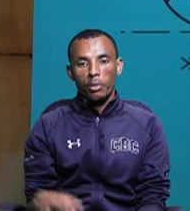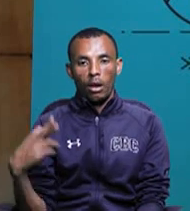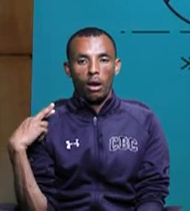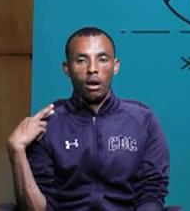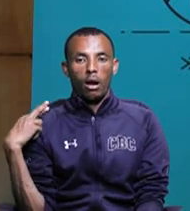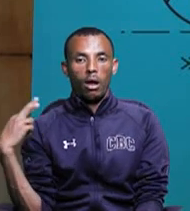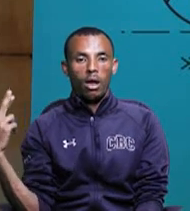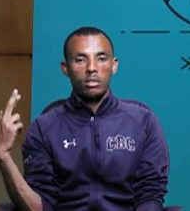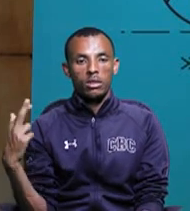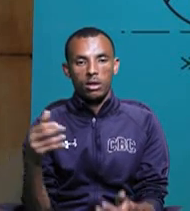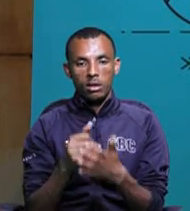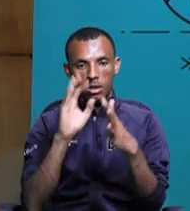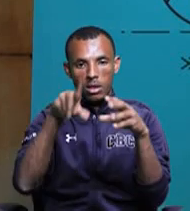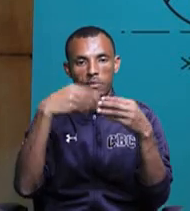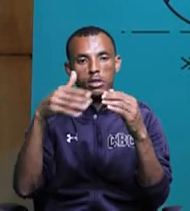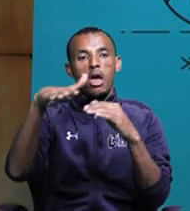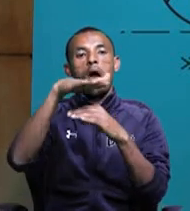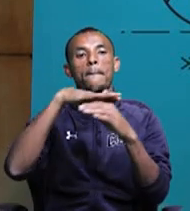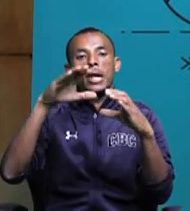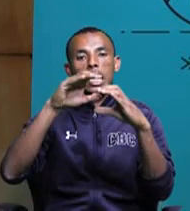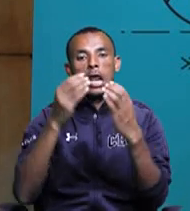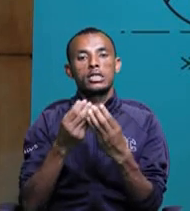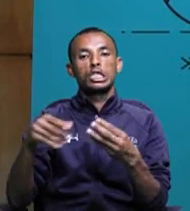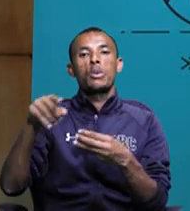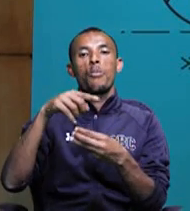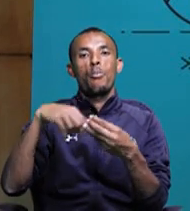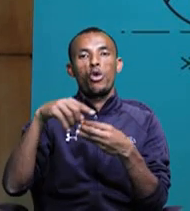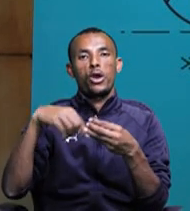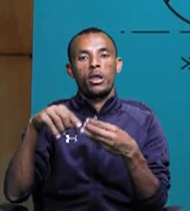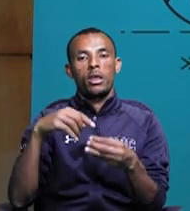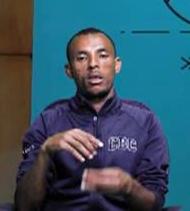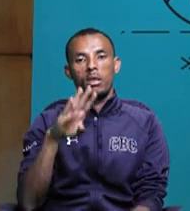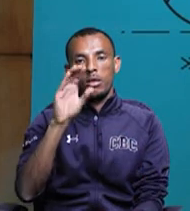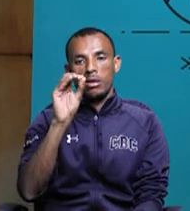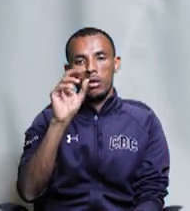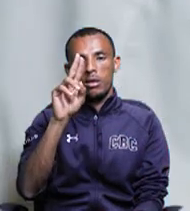The right one, it gives that upper class boundaries.